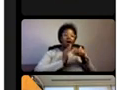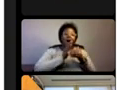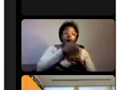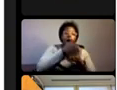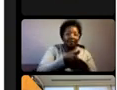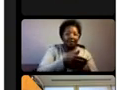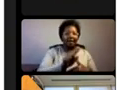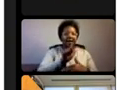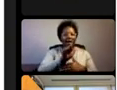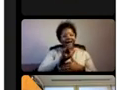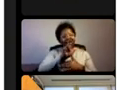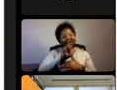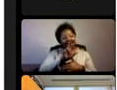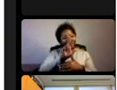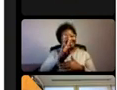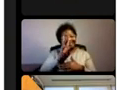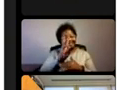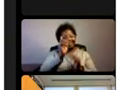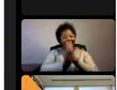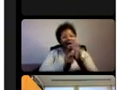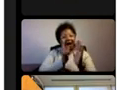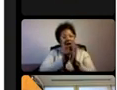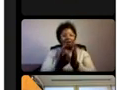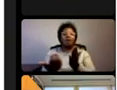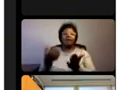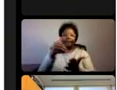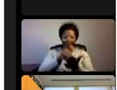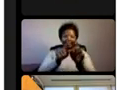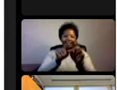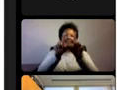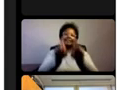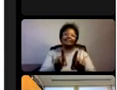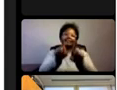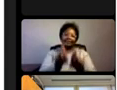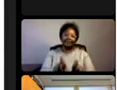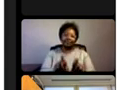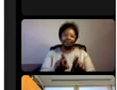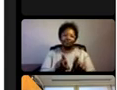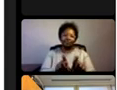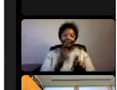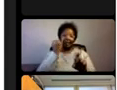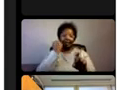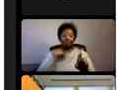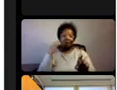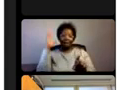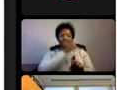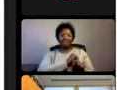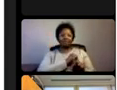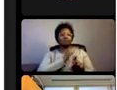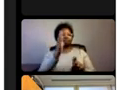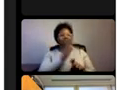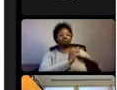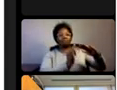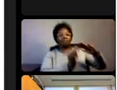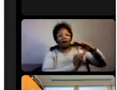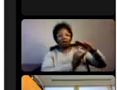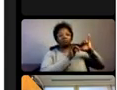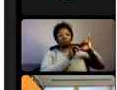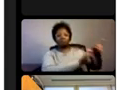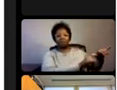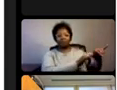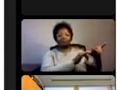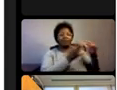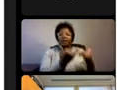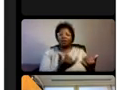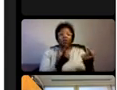be captured again and then isolated. So what we've done within the school system is really try to avoid